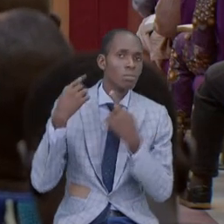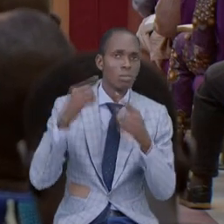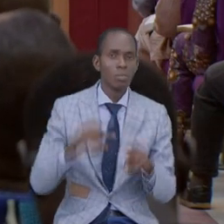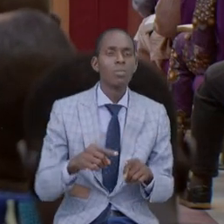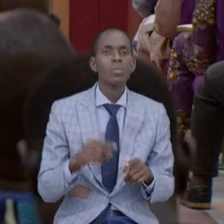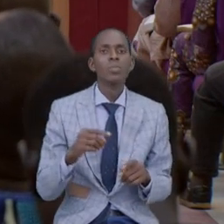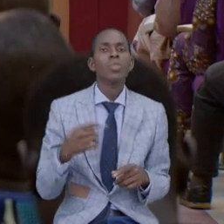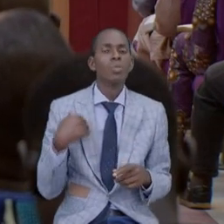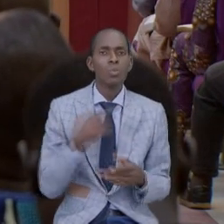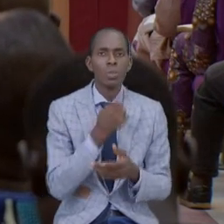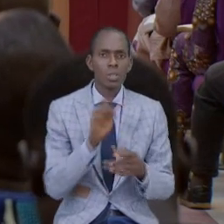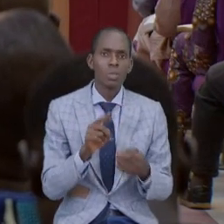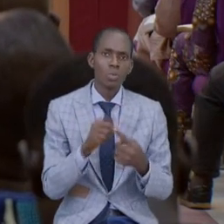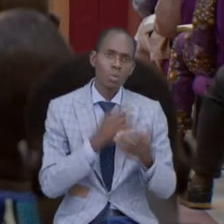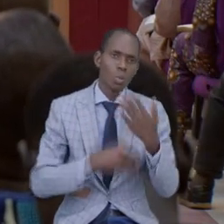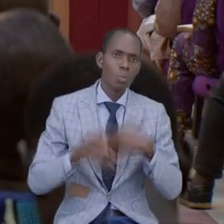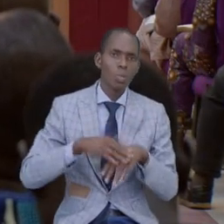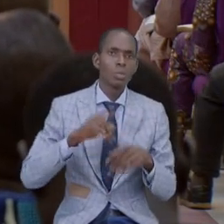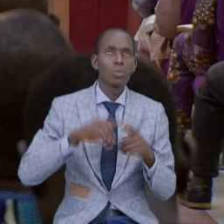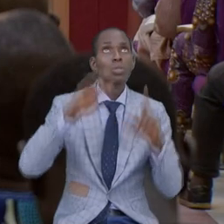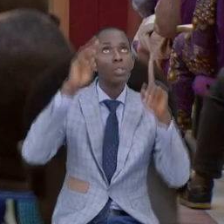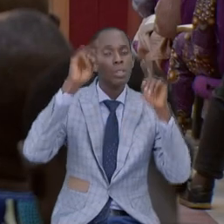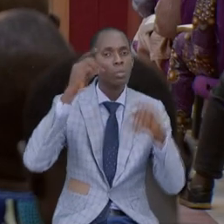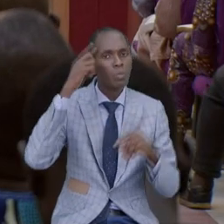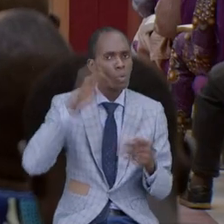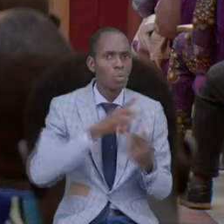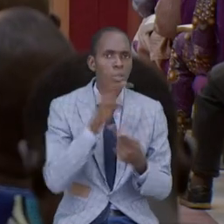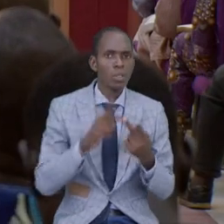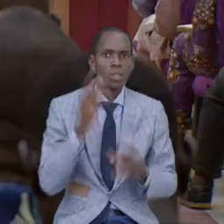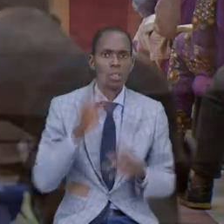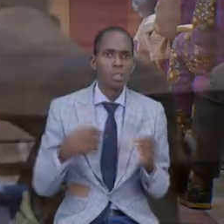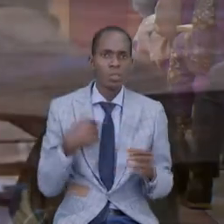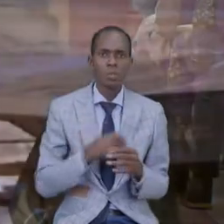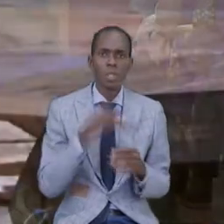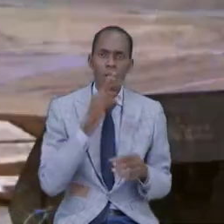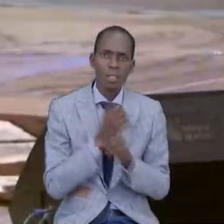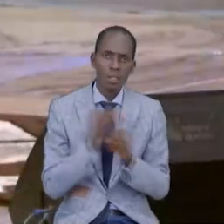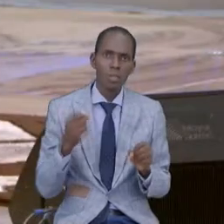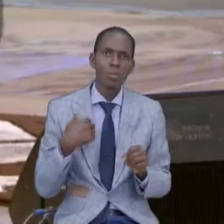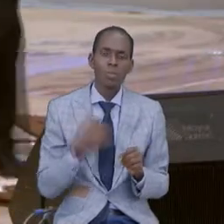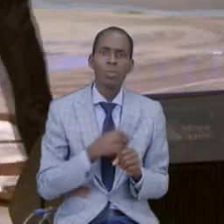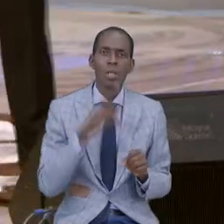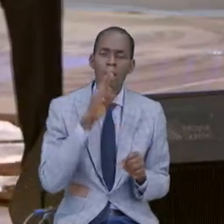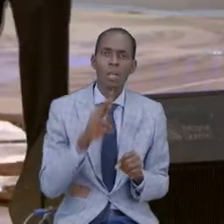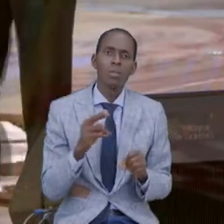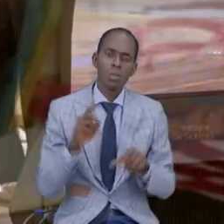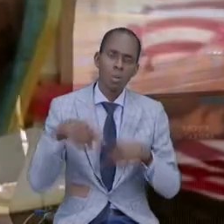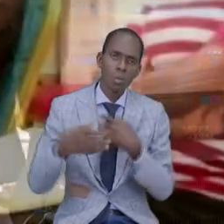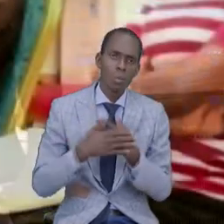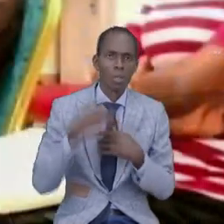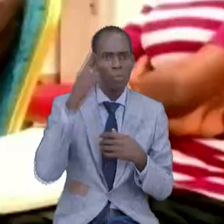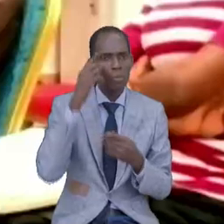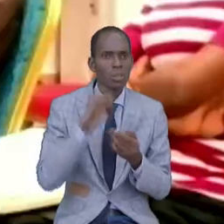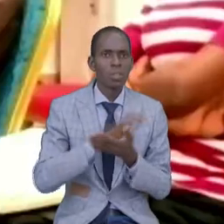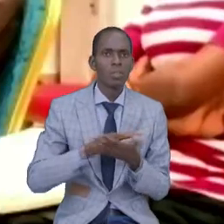to Him for perfection. If we're saved, we come back for sanctification. And